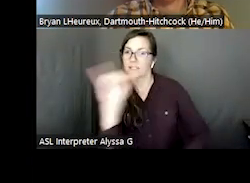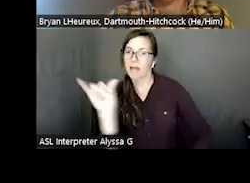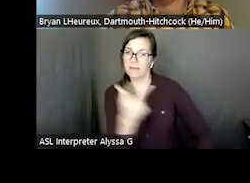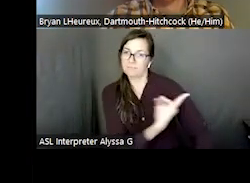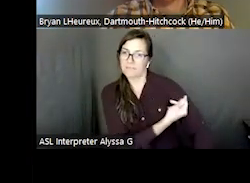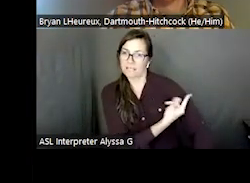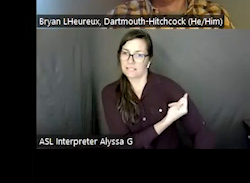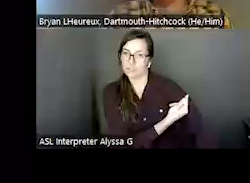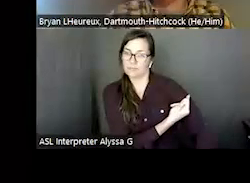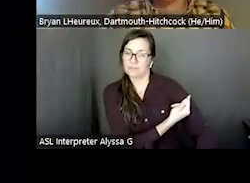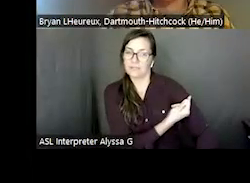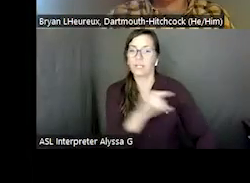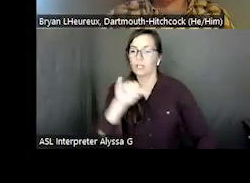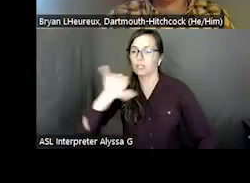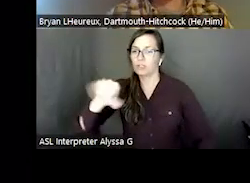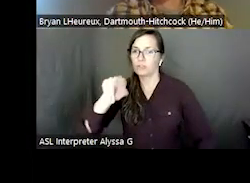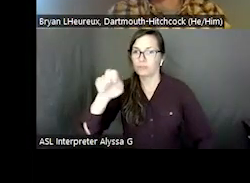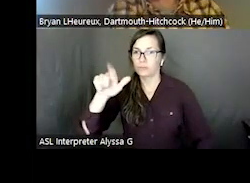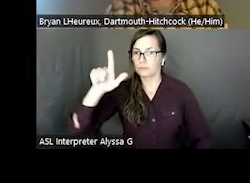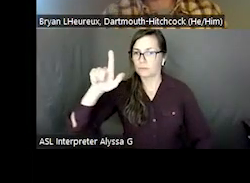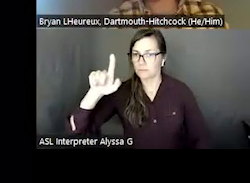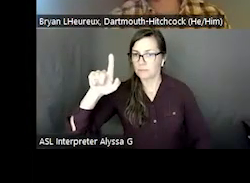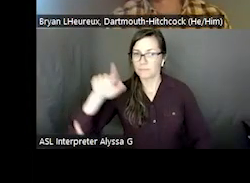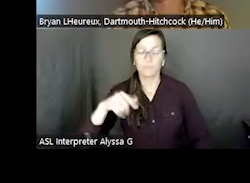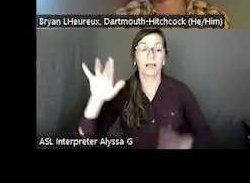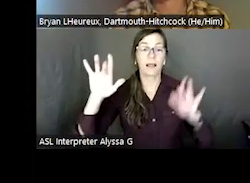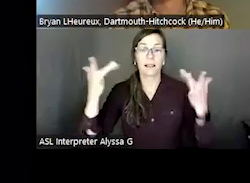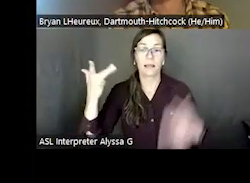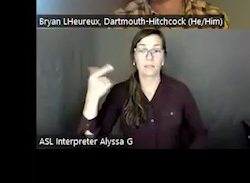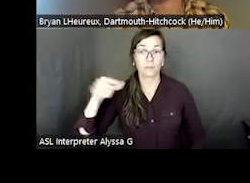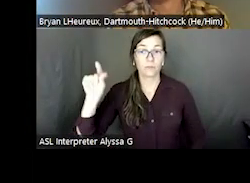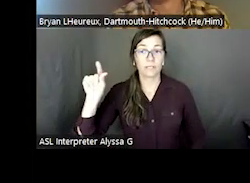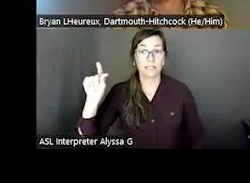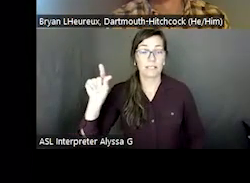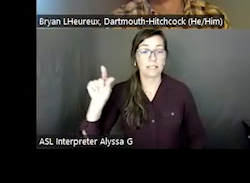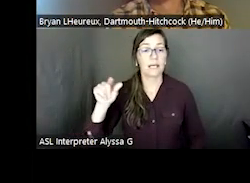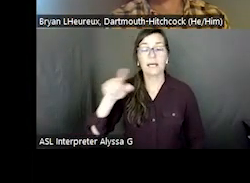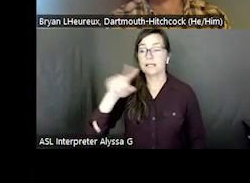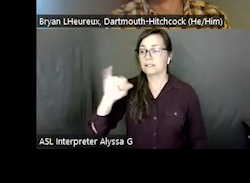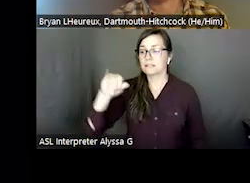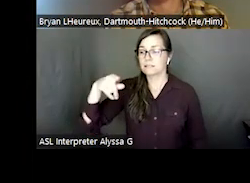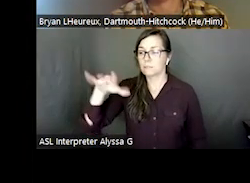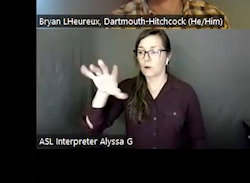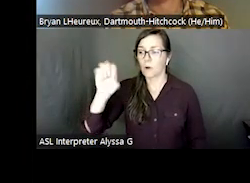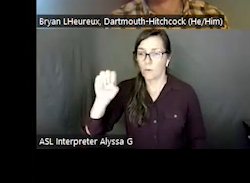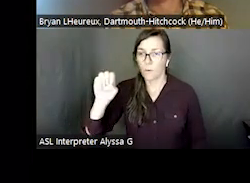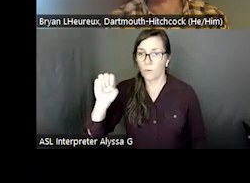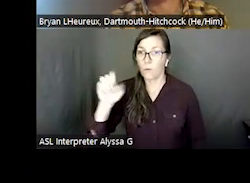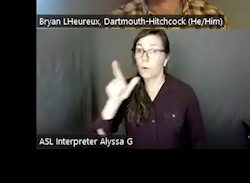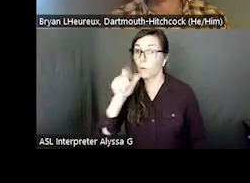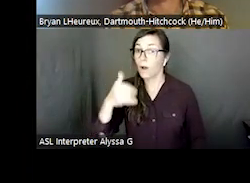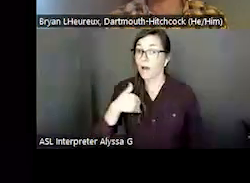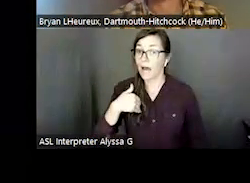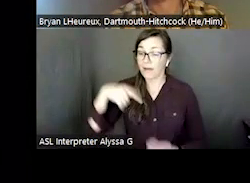from June 2021. Light green are zip codes within San Antonio that had less